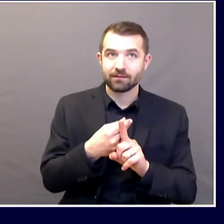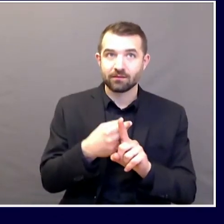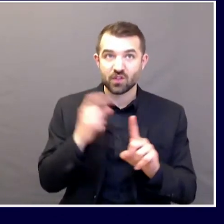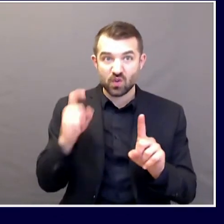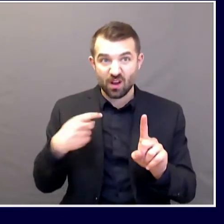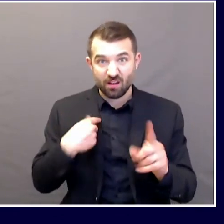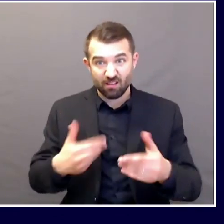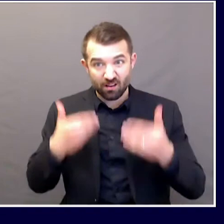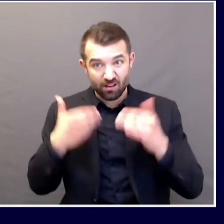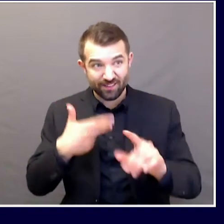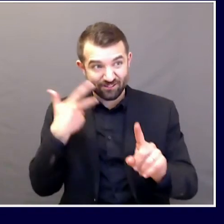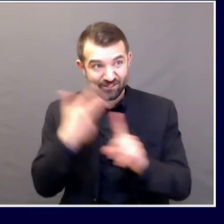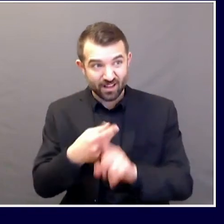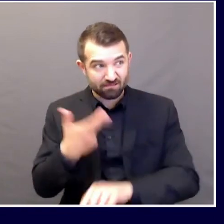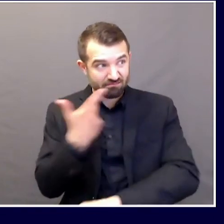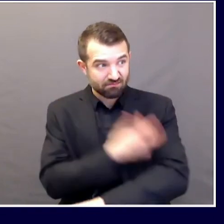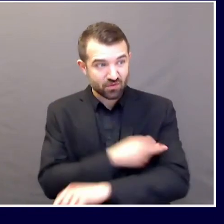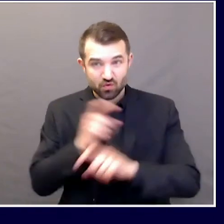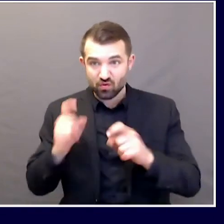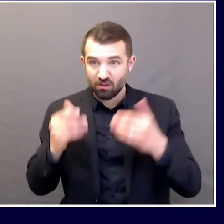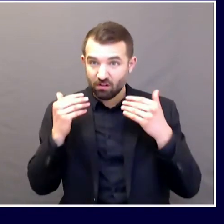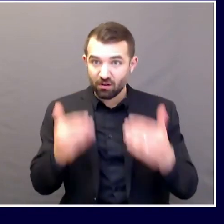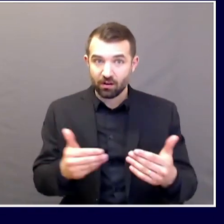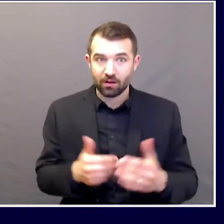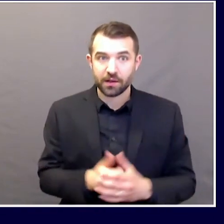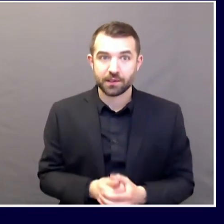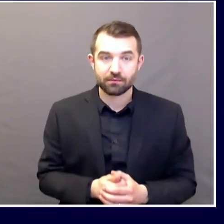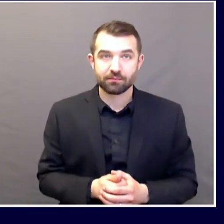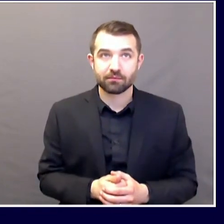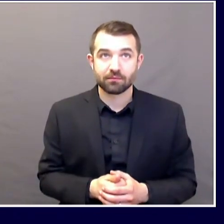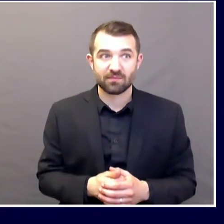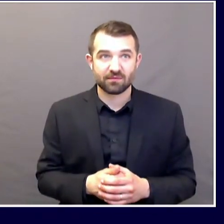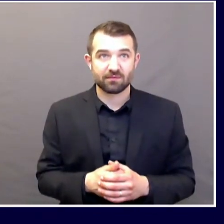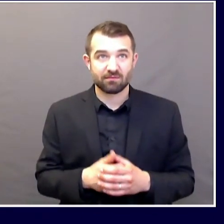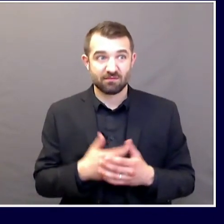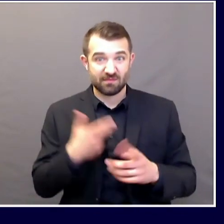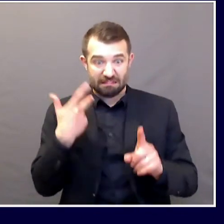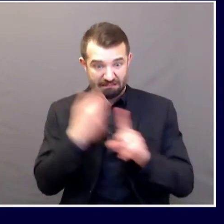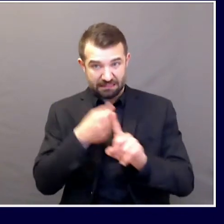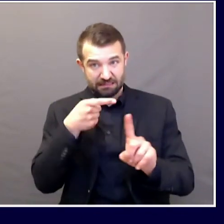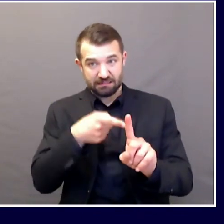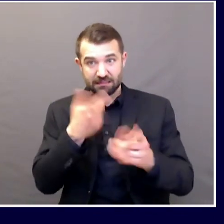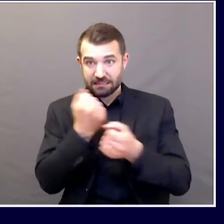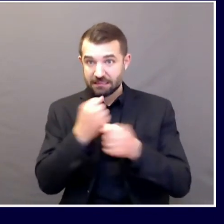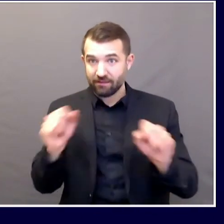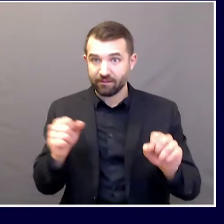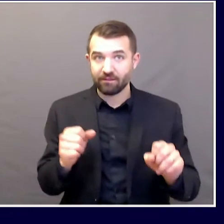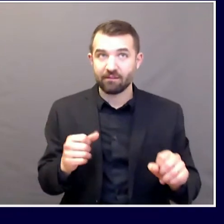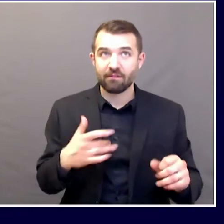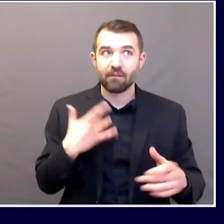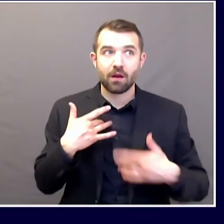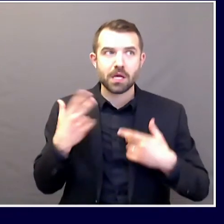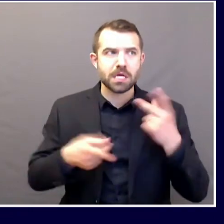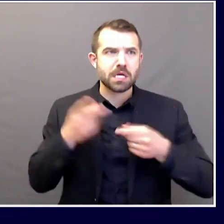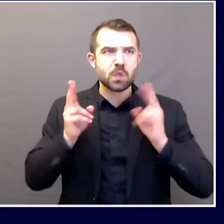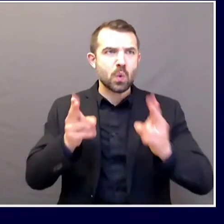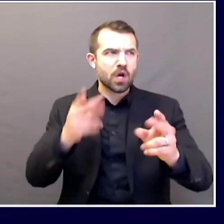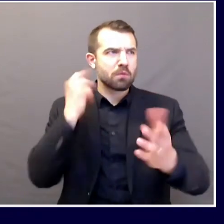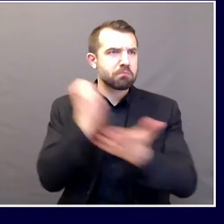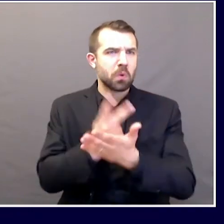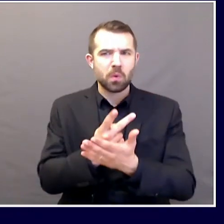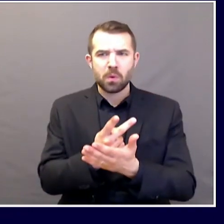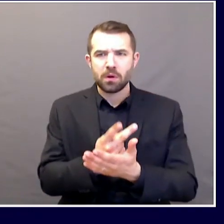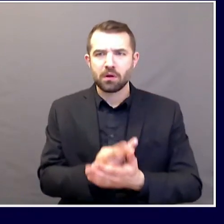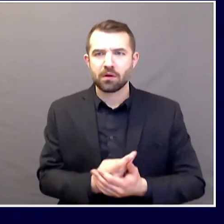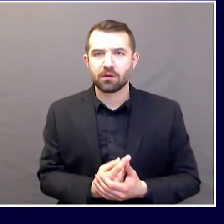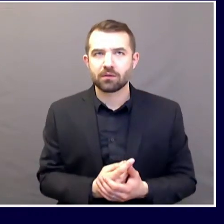And a lot of those questions around the safety, the speed with which the vaccine came through. But I just want to end on this note by noting the same